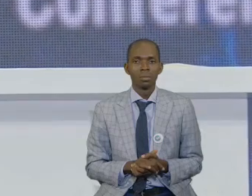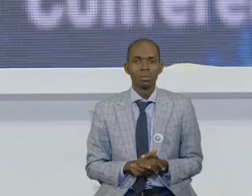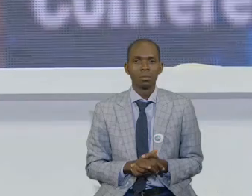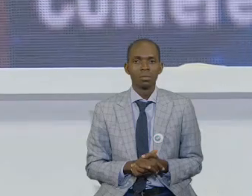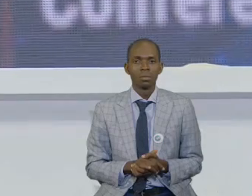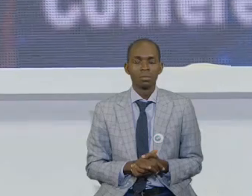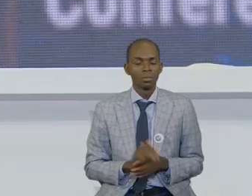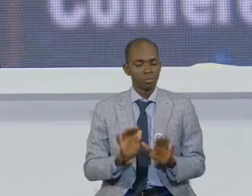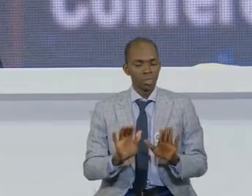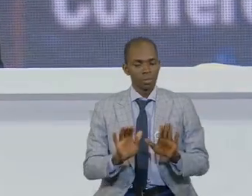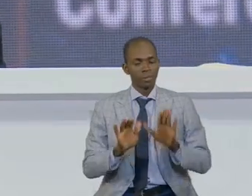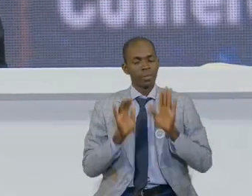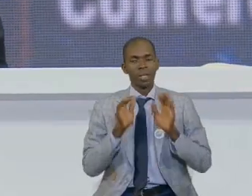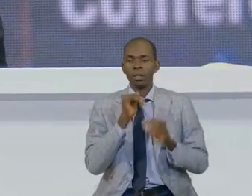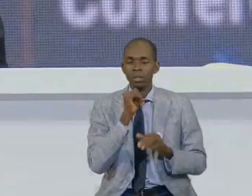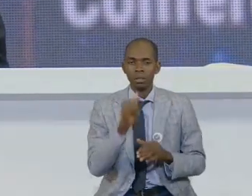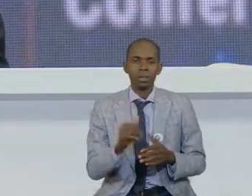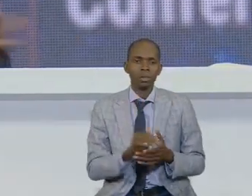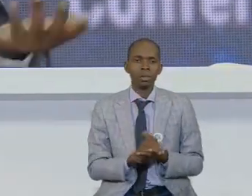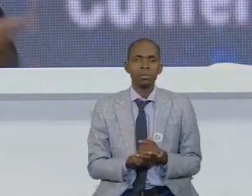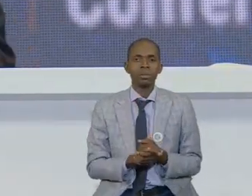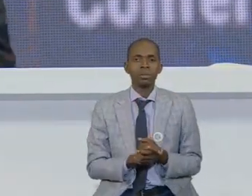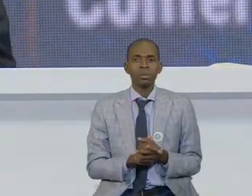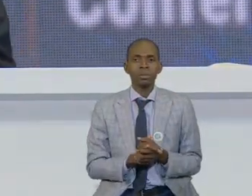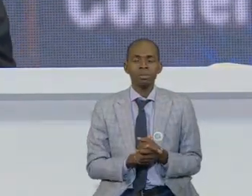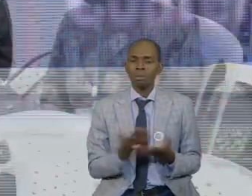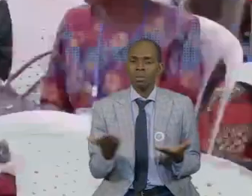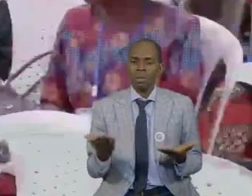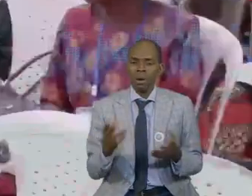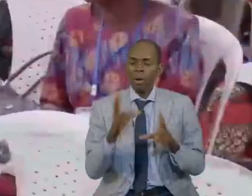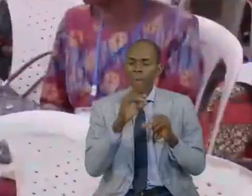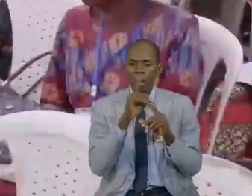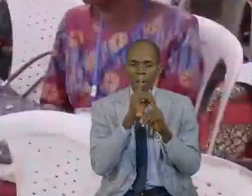Fear not. I didn't hear your answer.